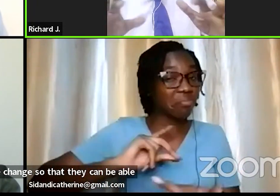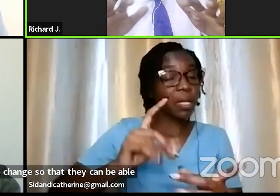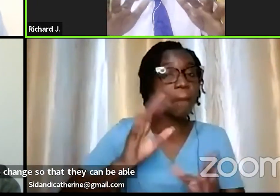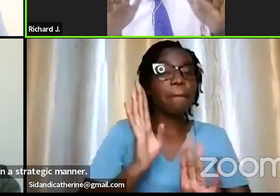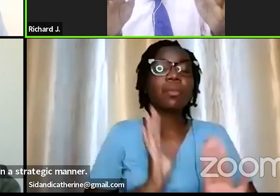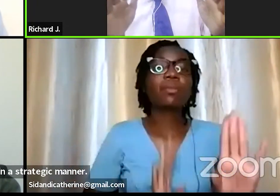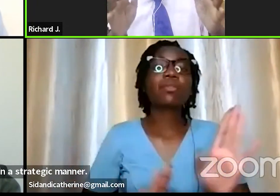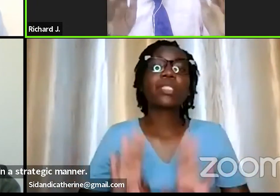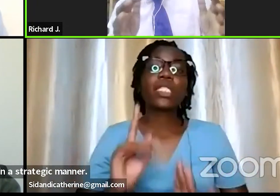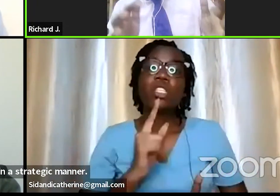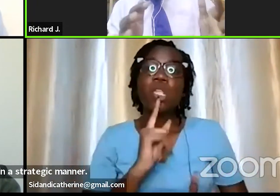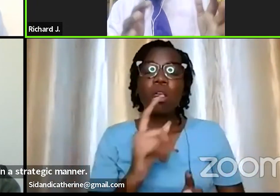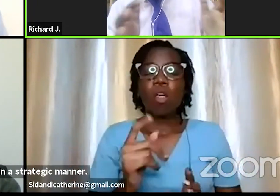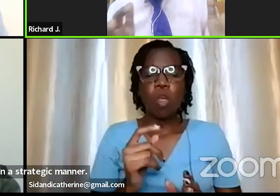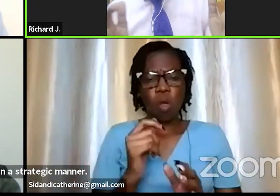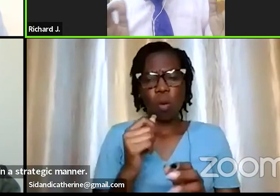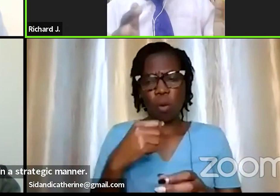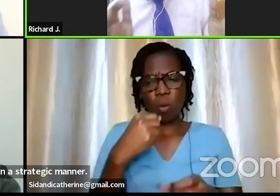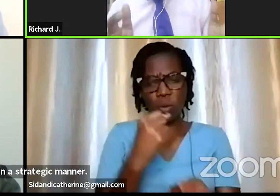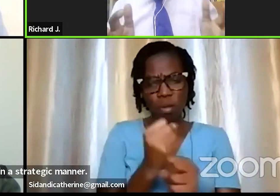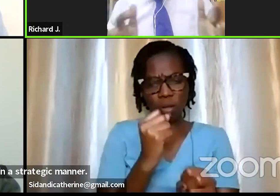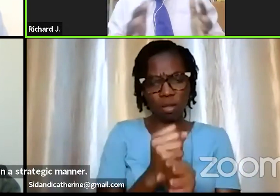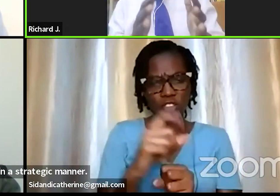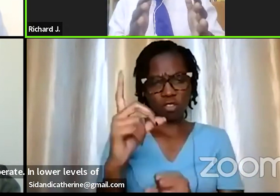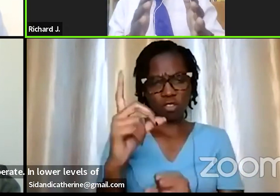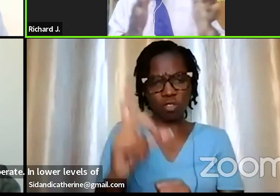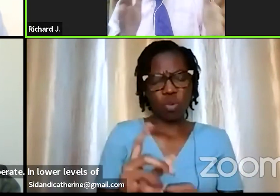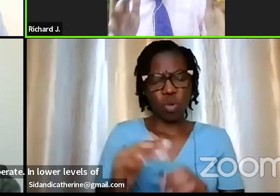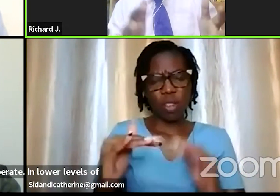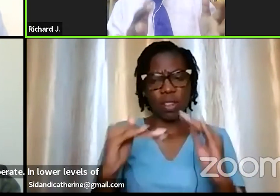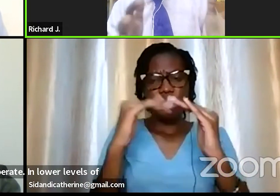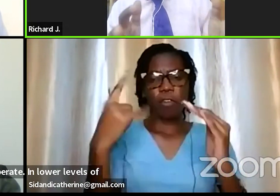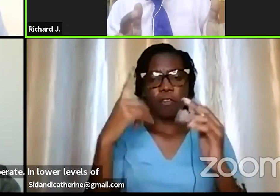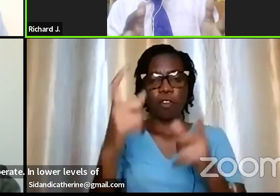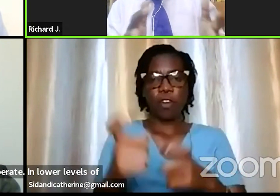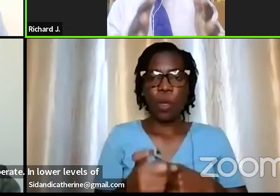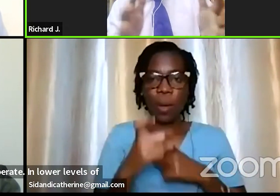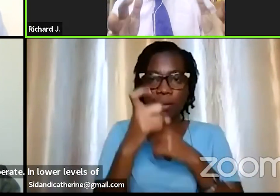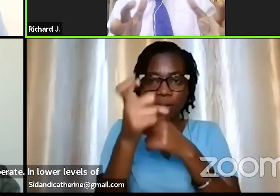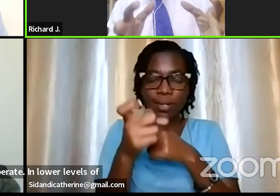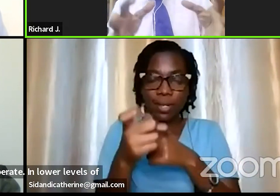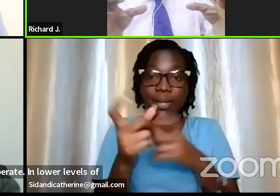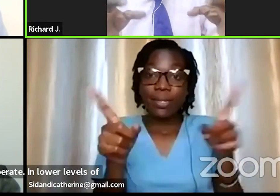operate in lower levels of being rewarded. You remember, even right now, you know,